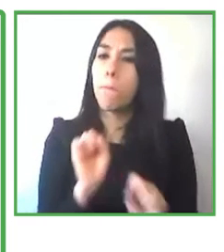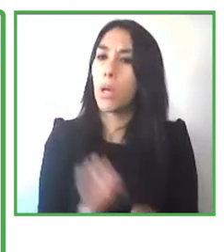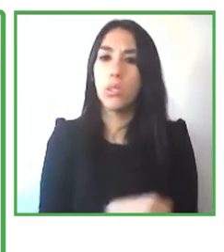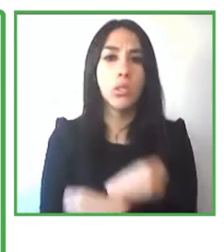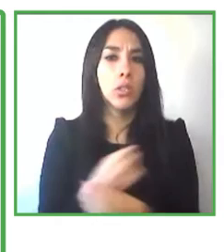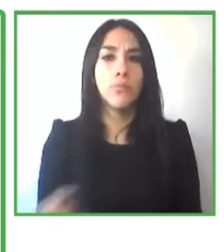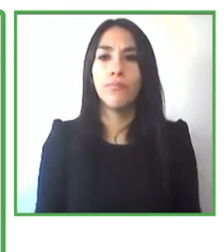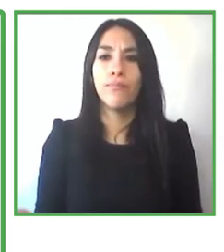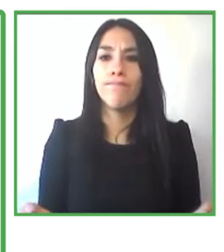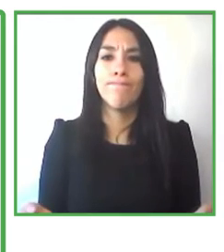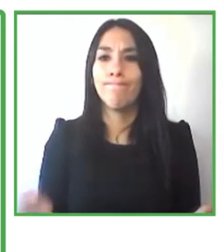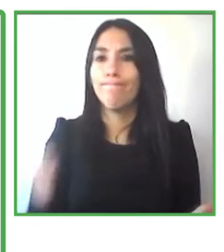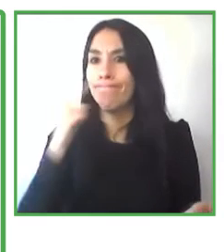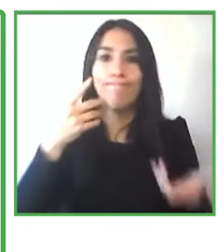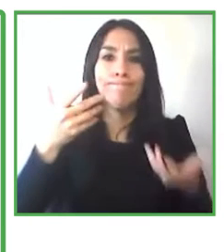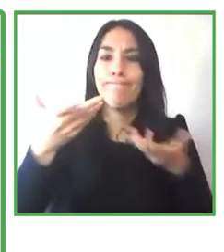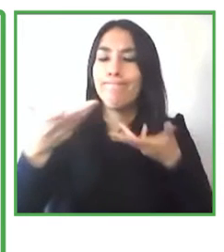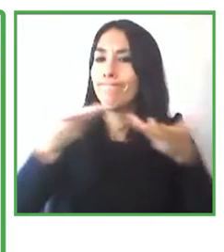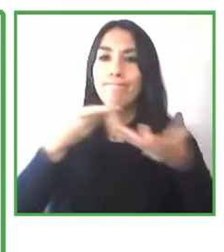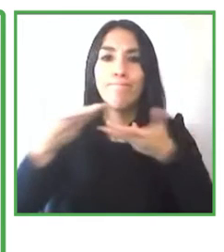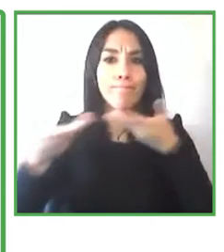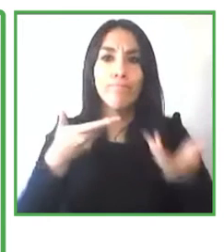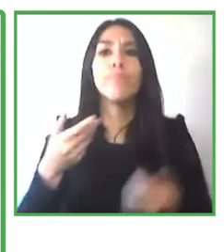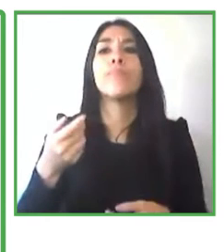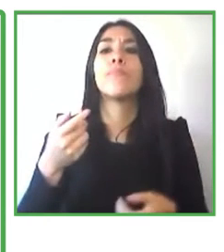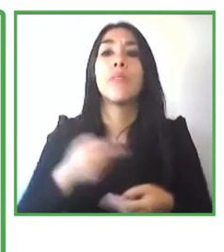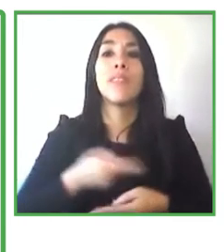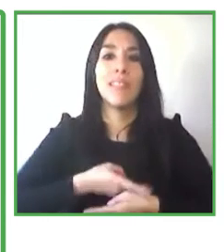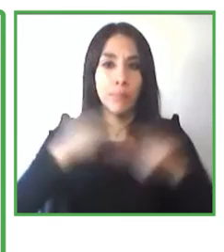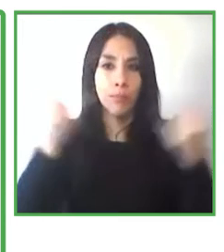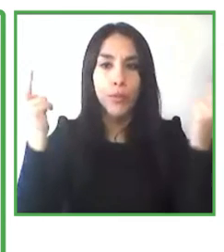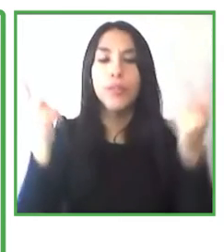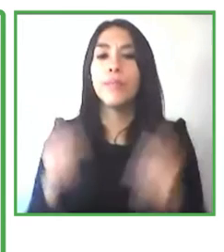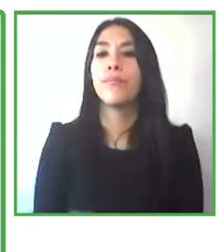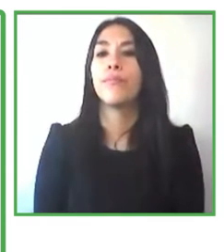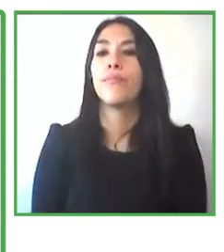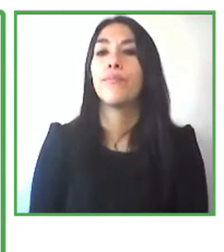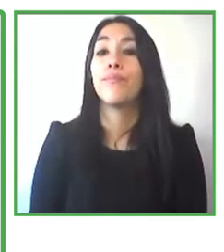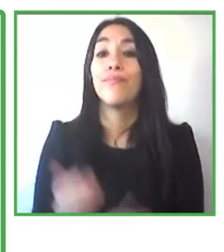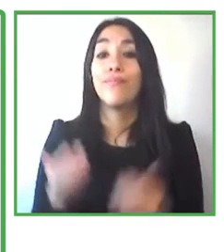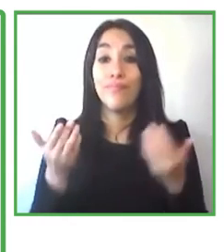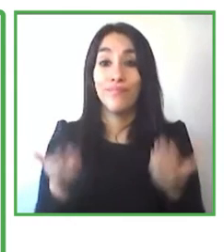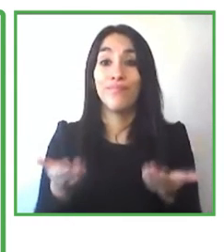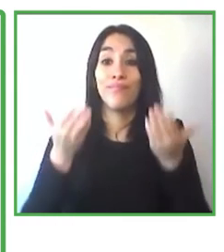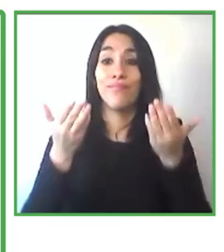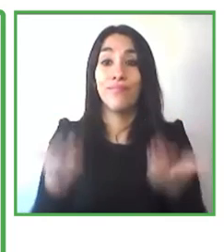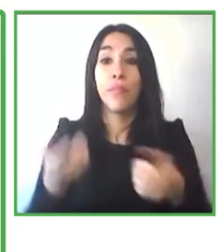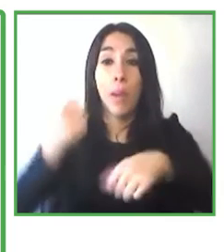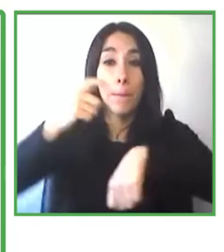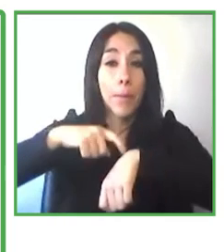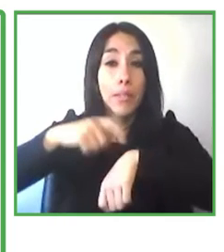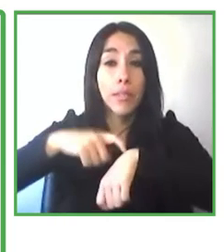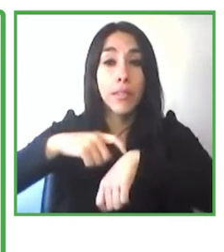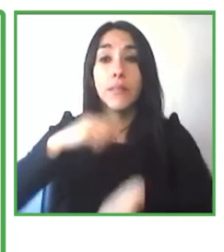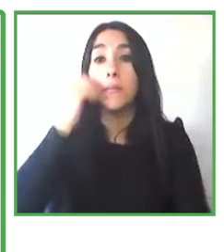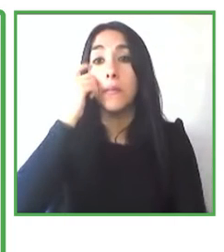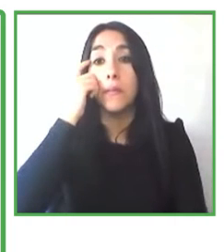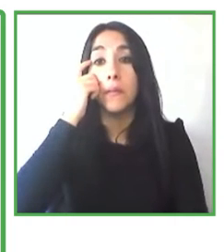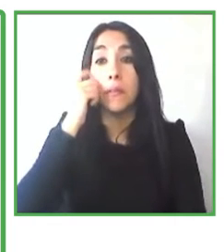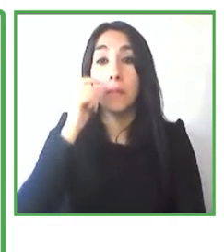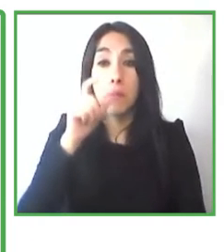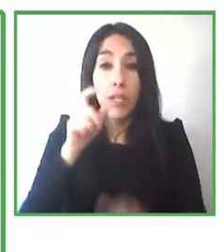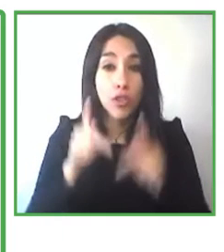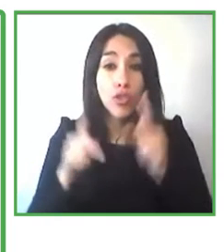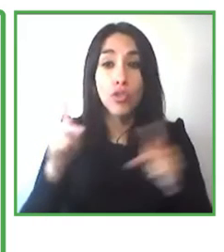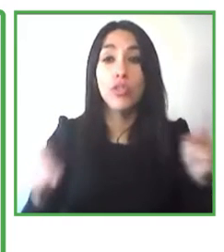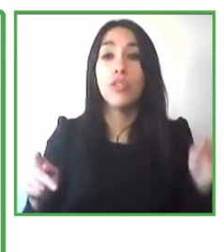company members of the Global Business and Disability Network come together and share the experiences on different issues, like their measure, like for example,